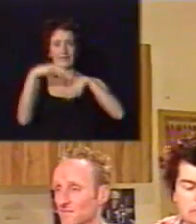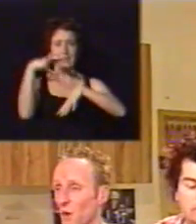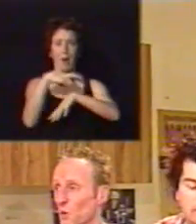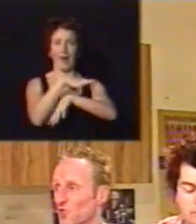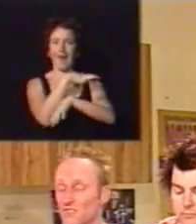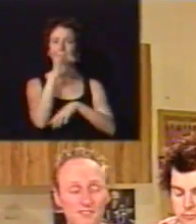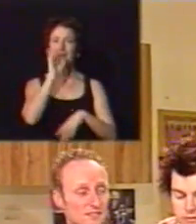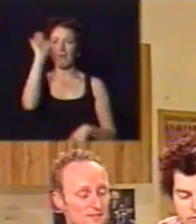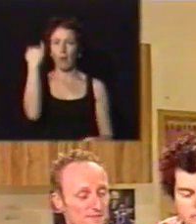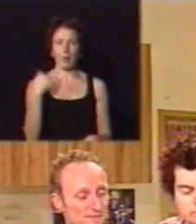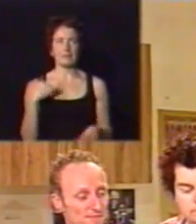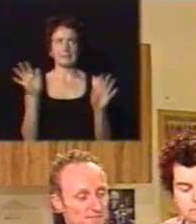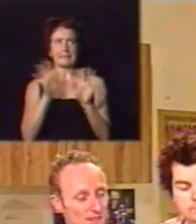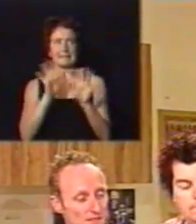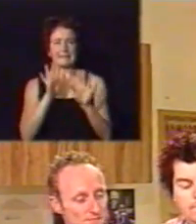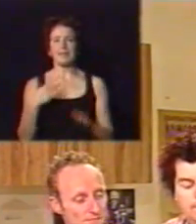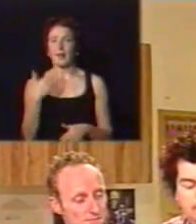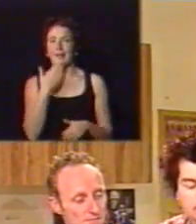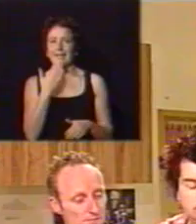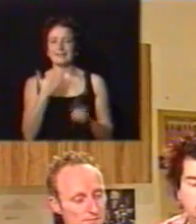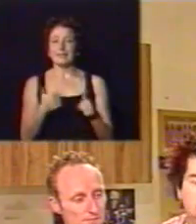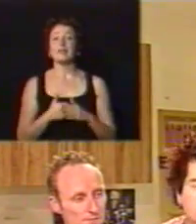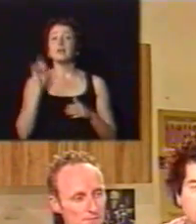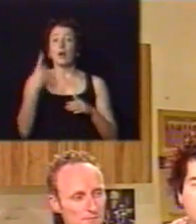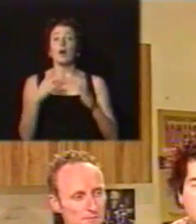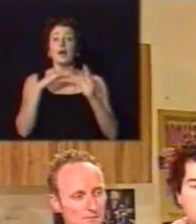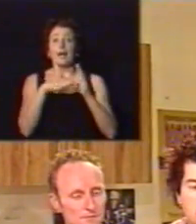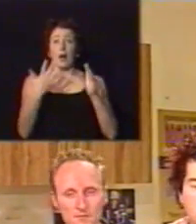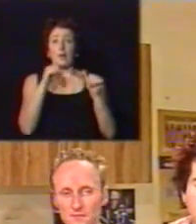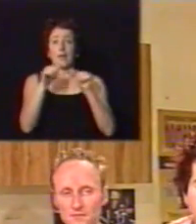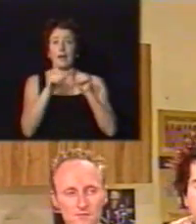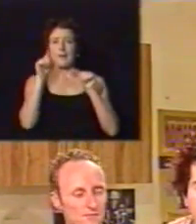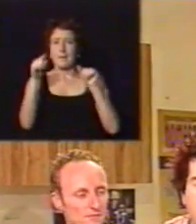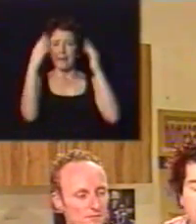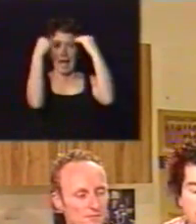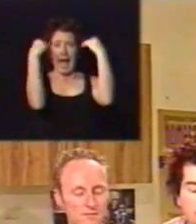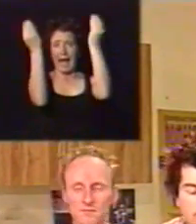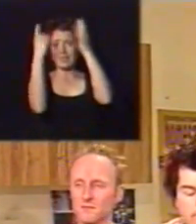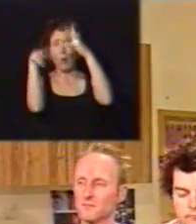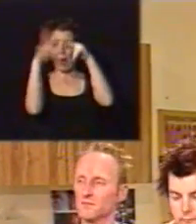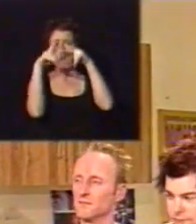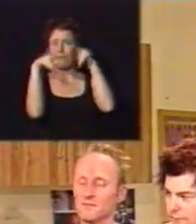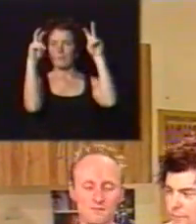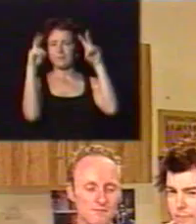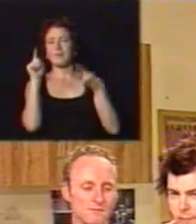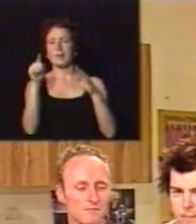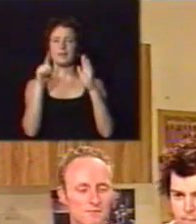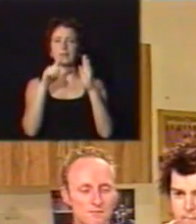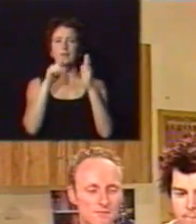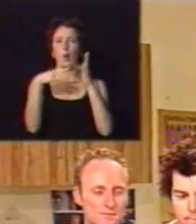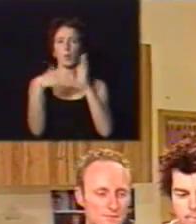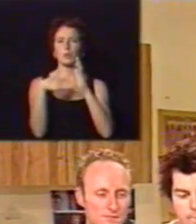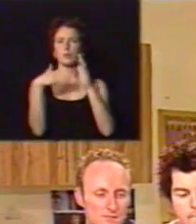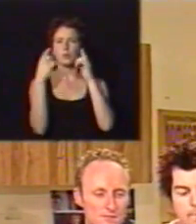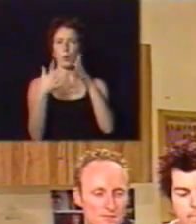them on. Yeah, now, a few other things we'll get in. Hats off, we've been talking about that recently, which is Oz Showbiz Cares, Equity